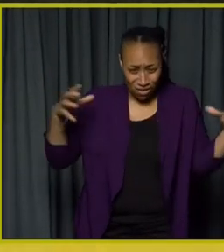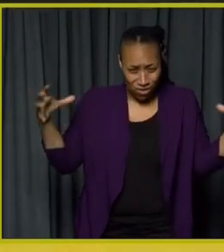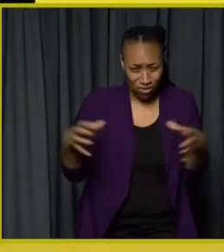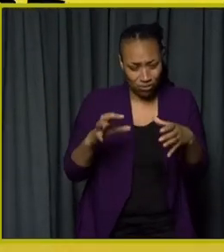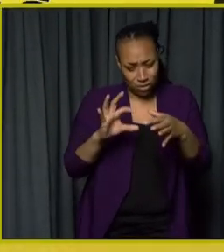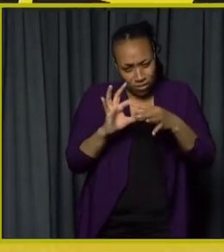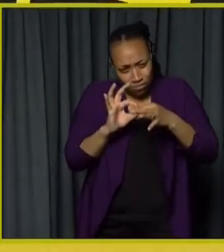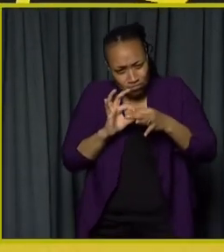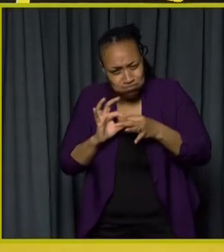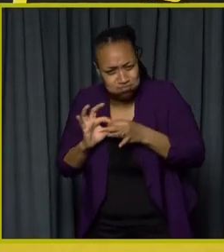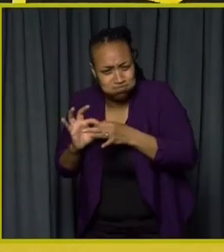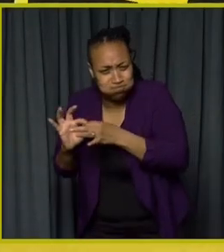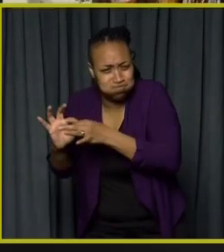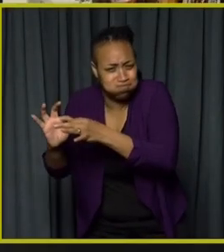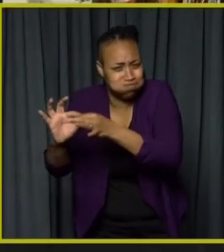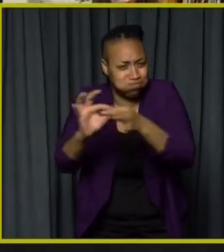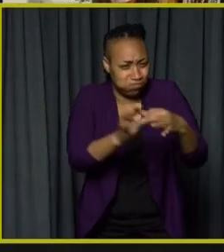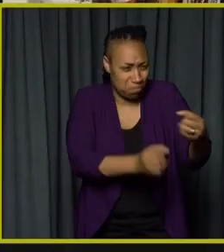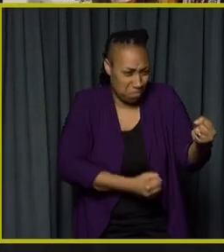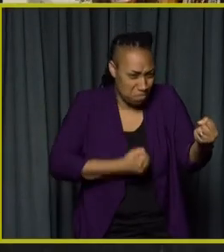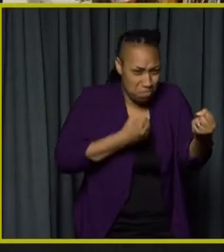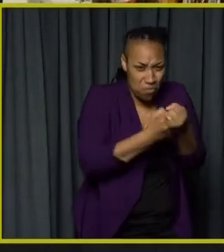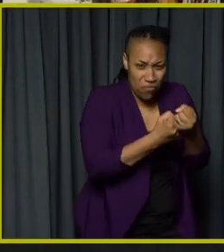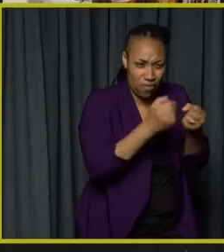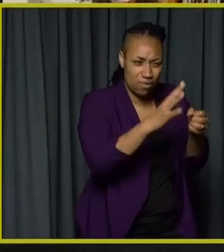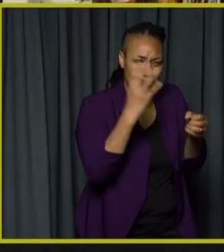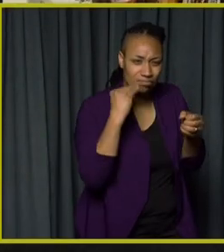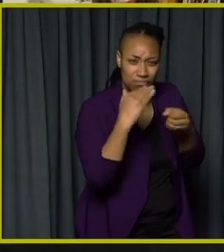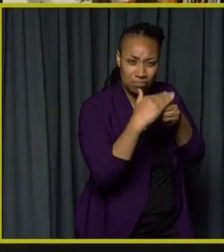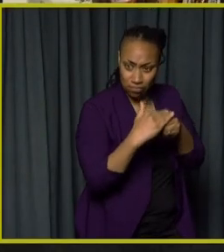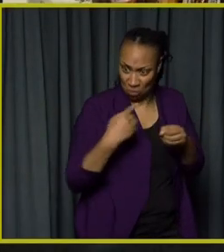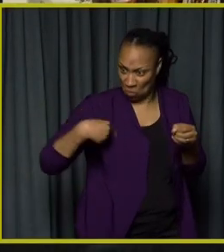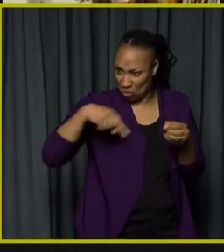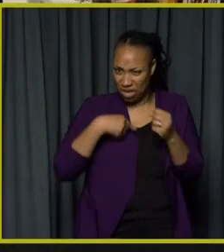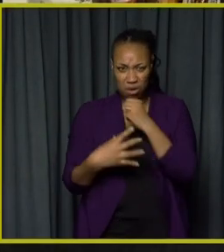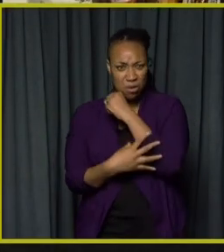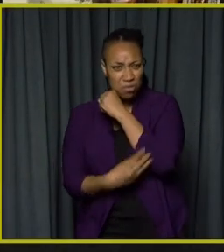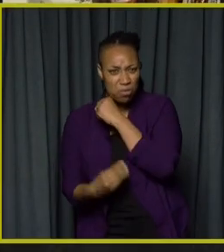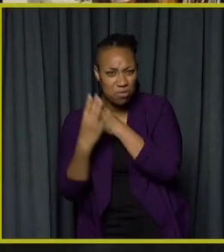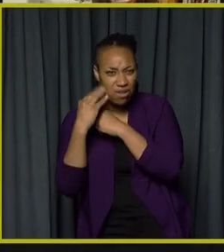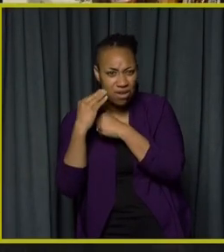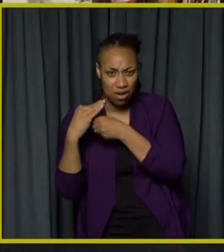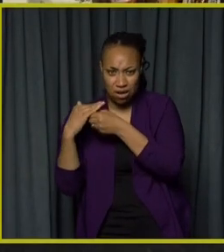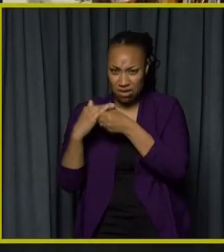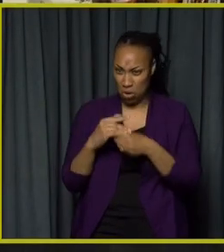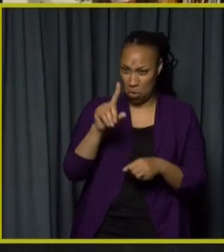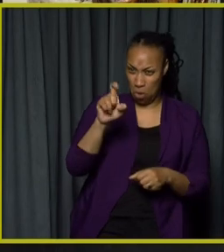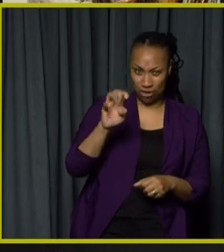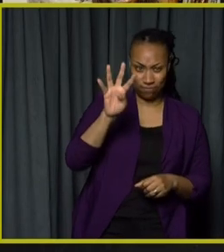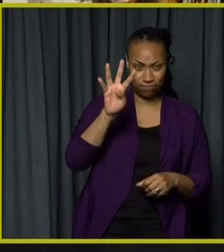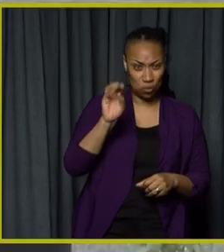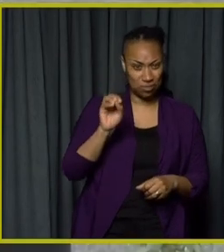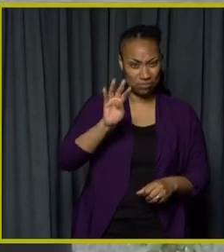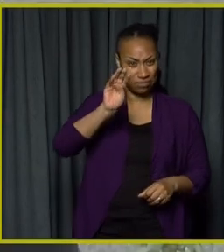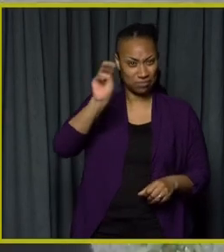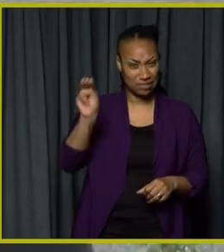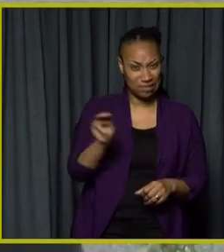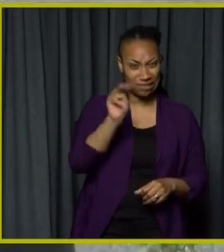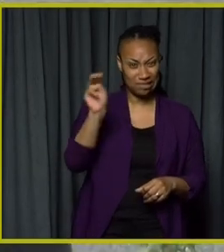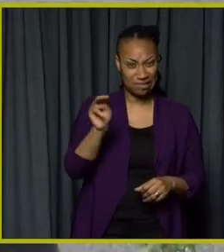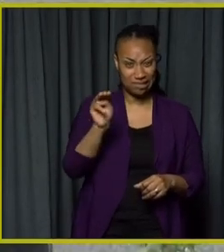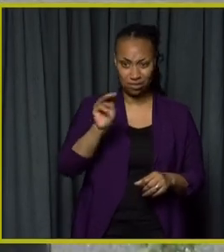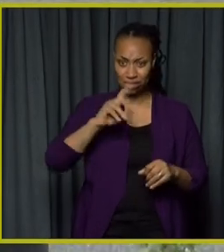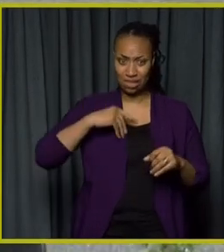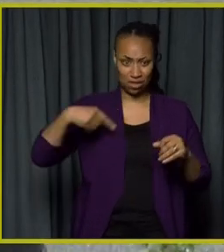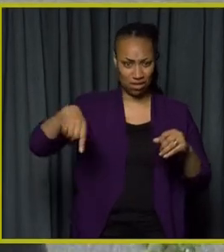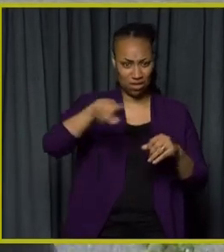the poor. We are the poor. We are the 140 million. We are people of crisis and of faith. Poor folks